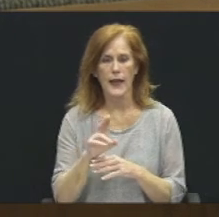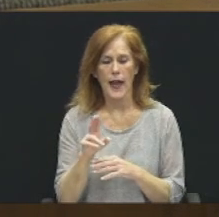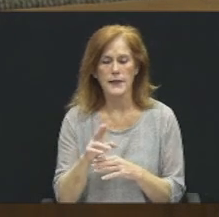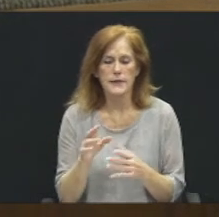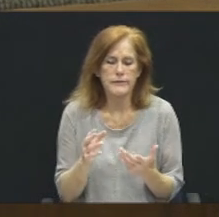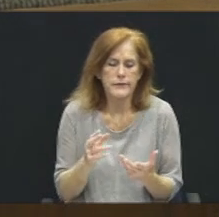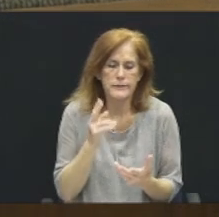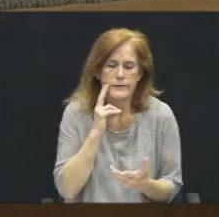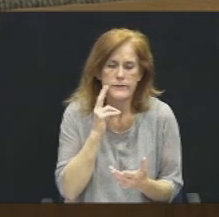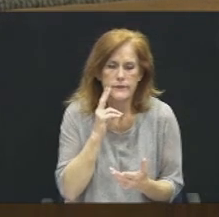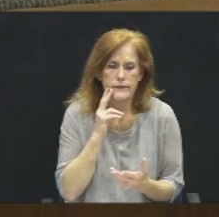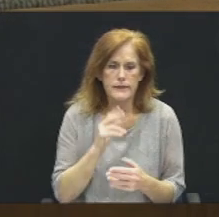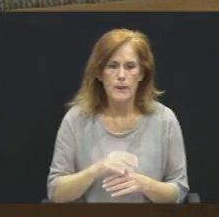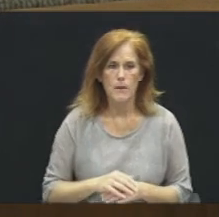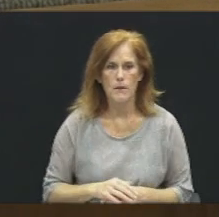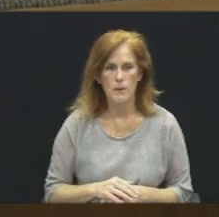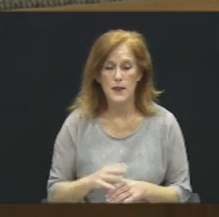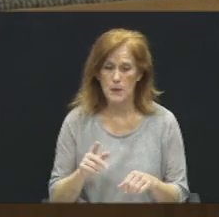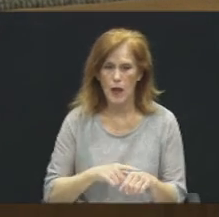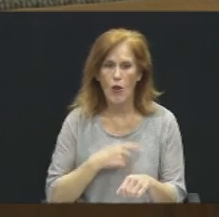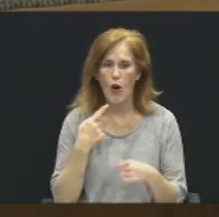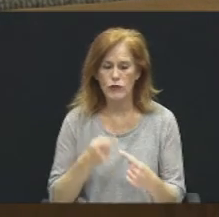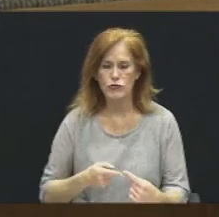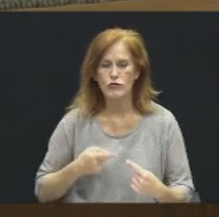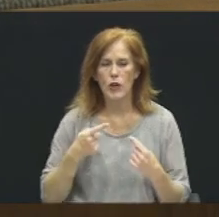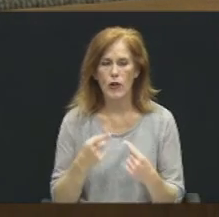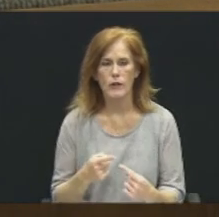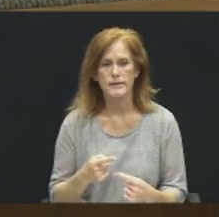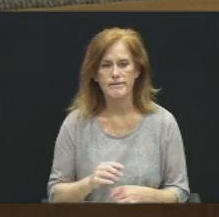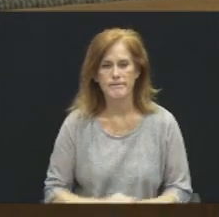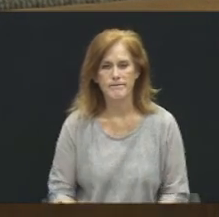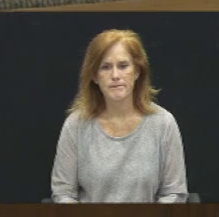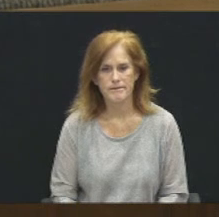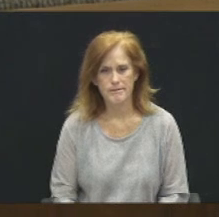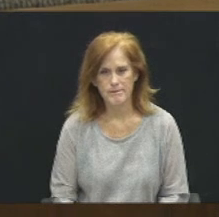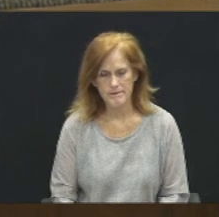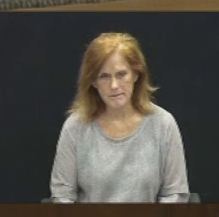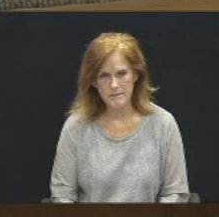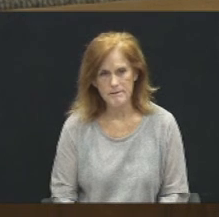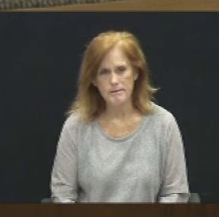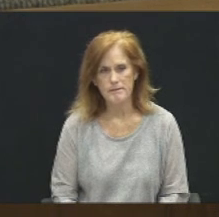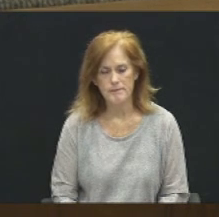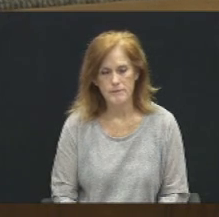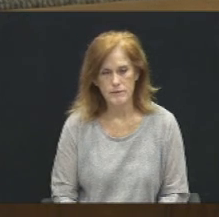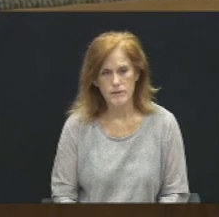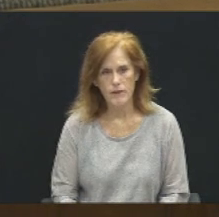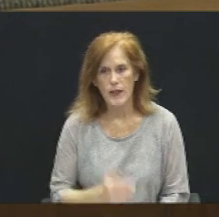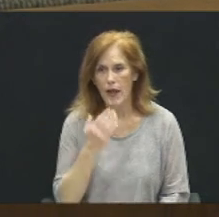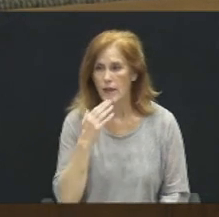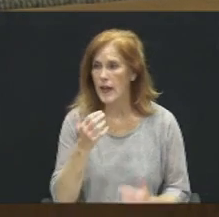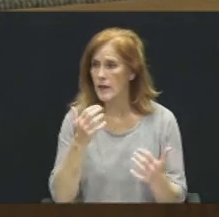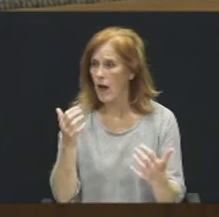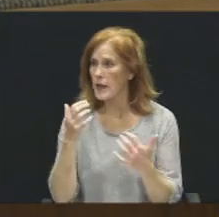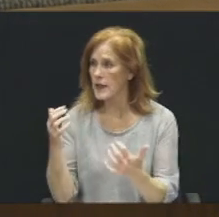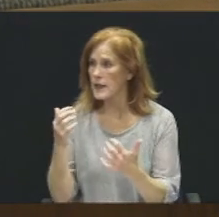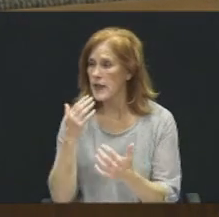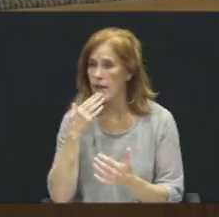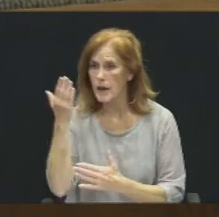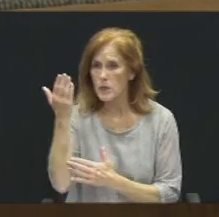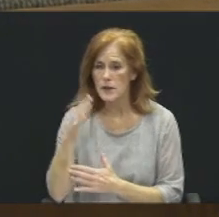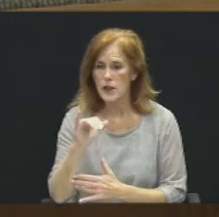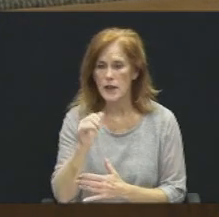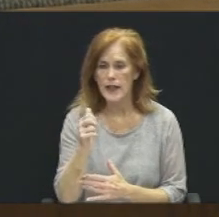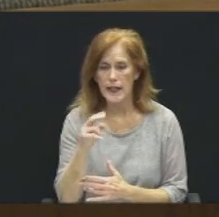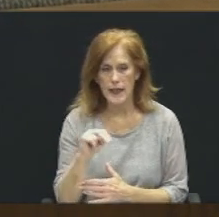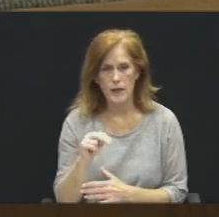we'll see how that one goes. That's been a long battle. So I want to thank the audience, thank our presenter Ian,